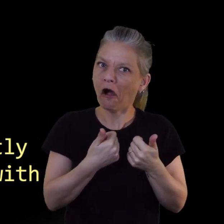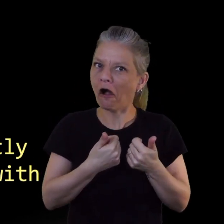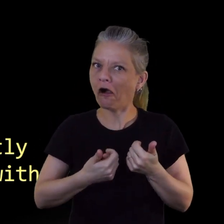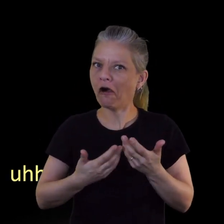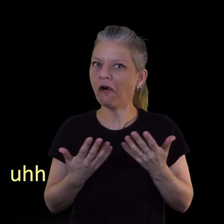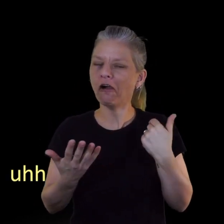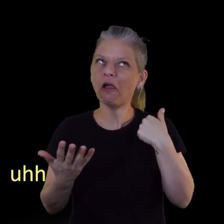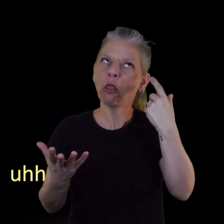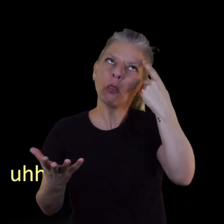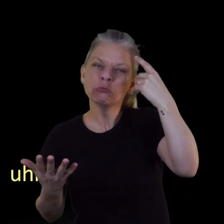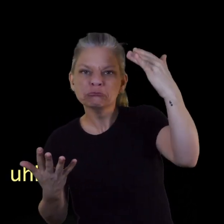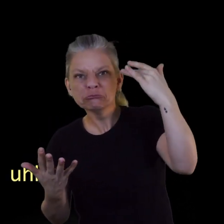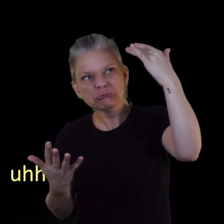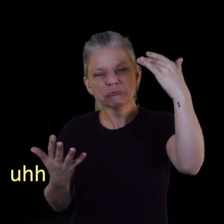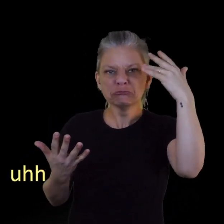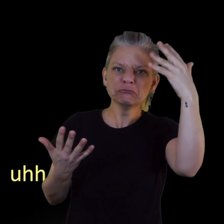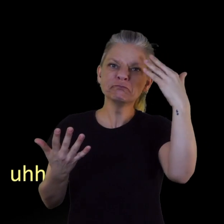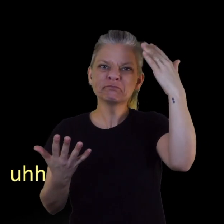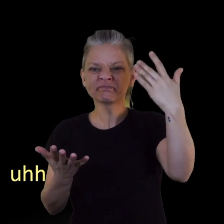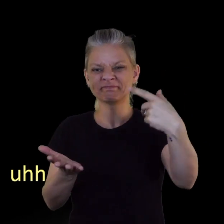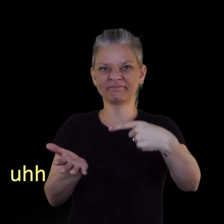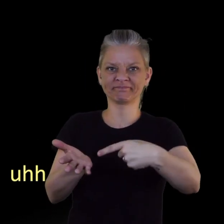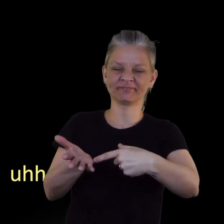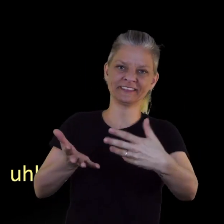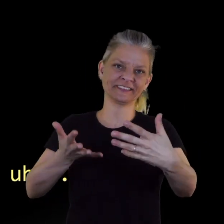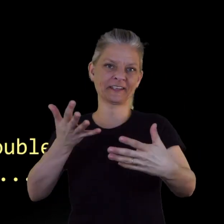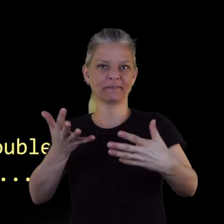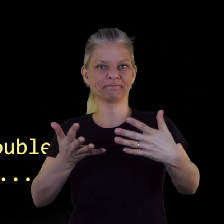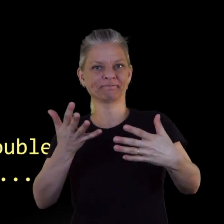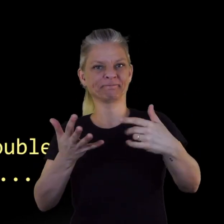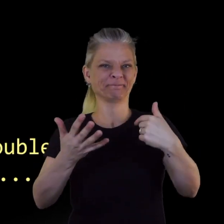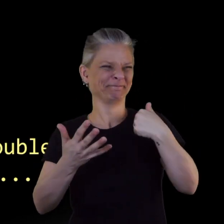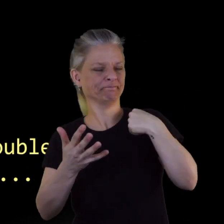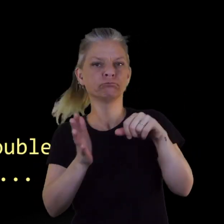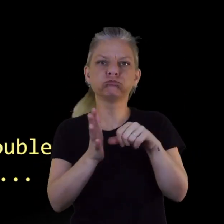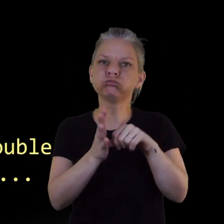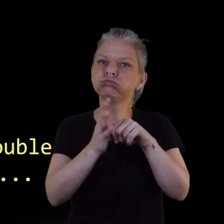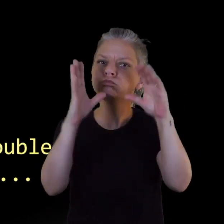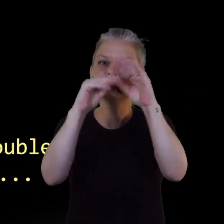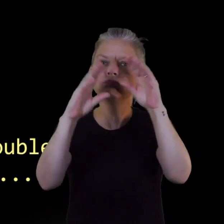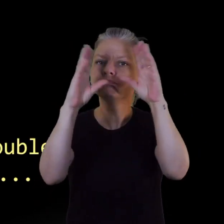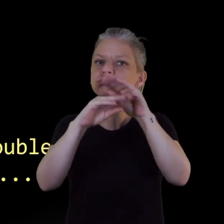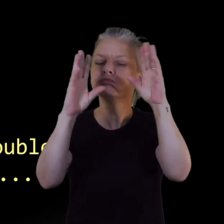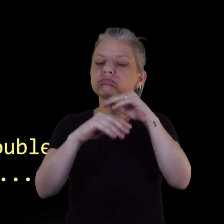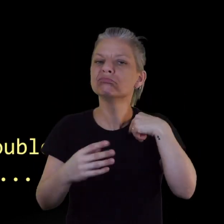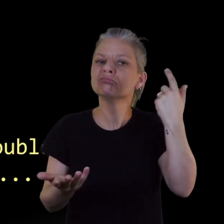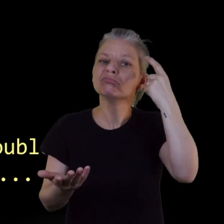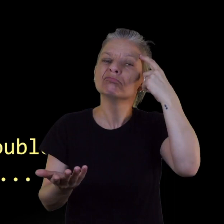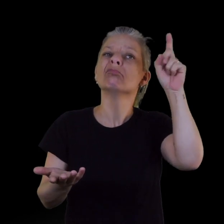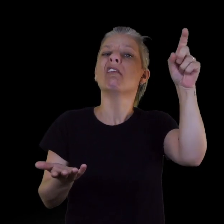with. I just thought of this because I was having a bit of trouble getting to sleep, and I thought,